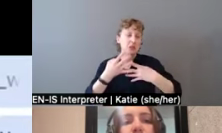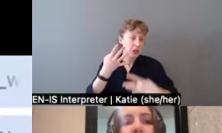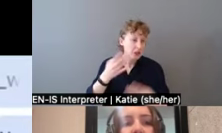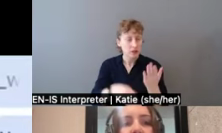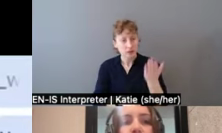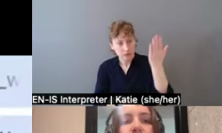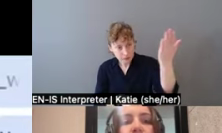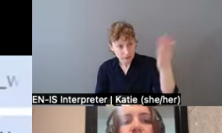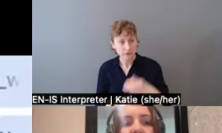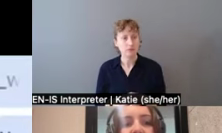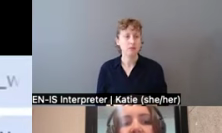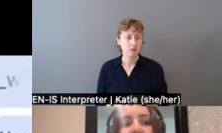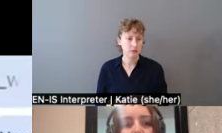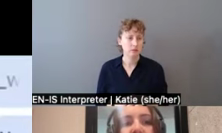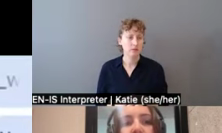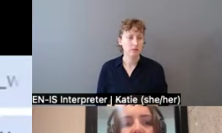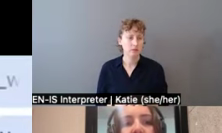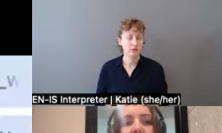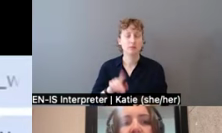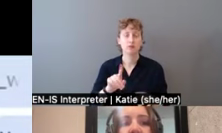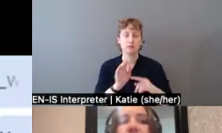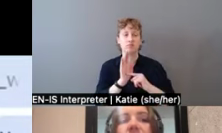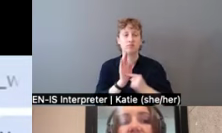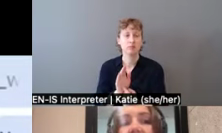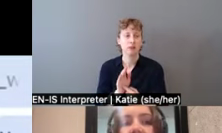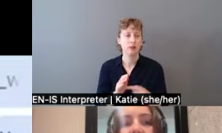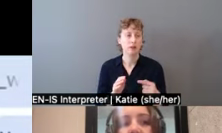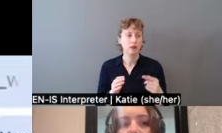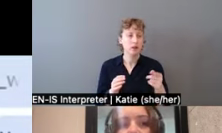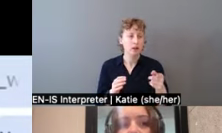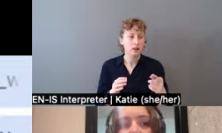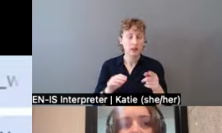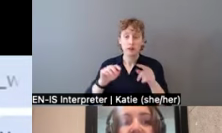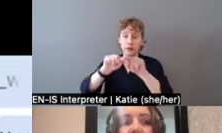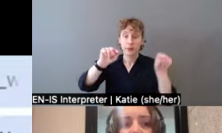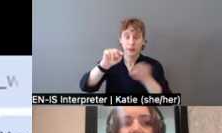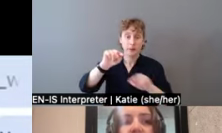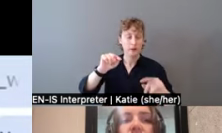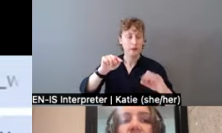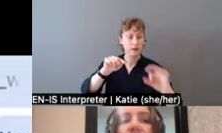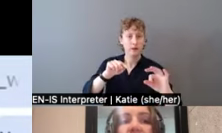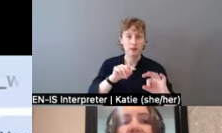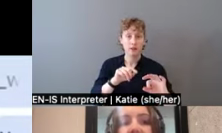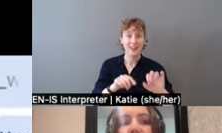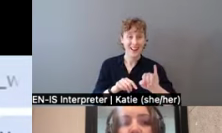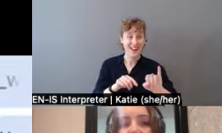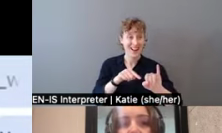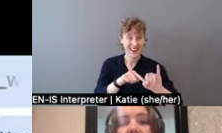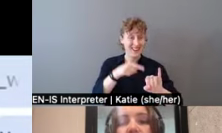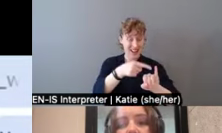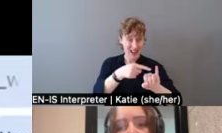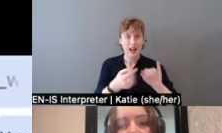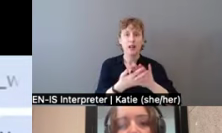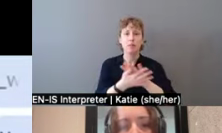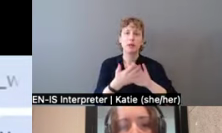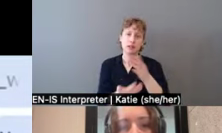few important points. You'll see that for many questions, you have a little I next to the question. I stands for